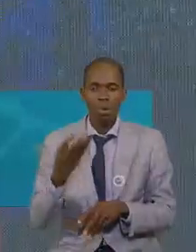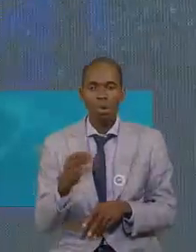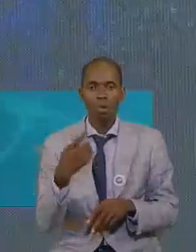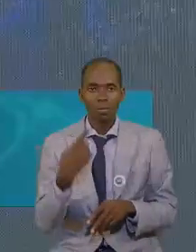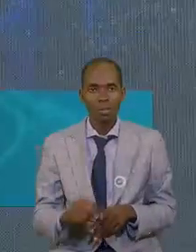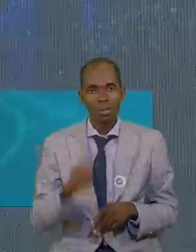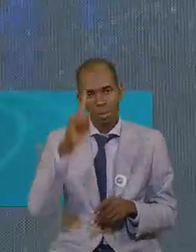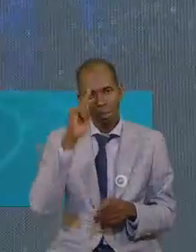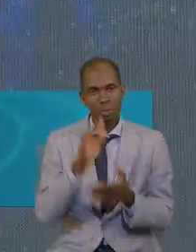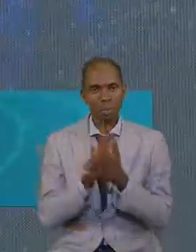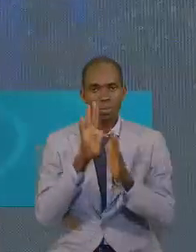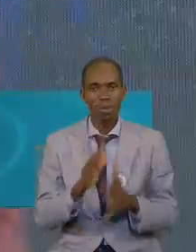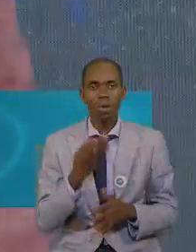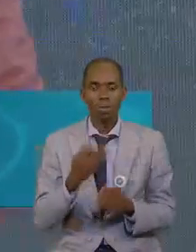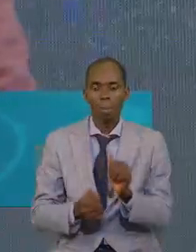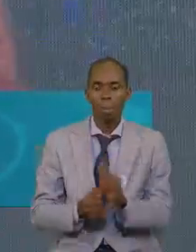Most High.